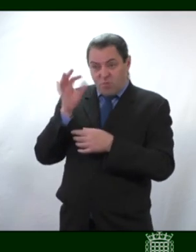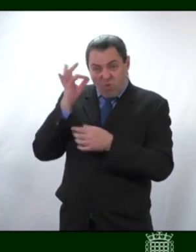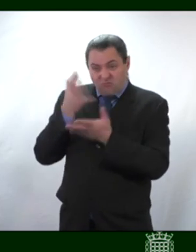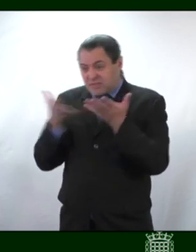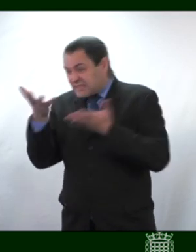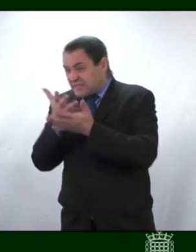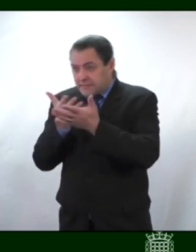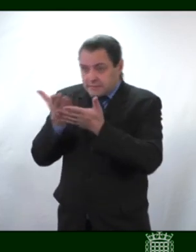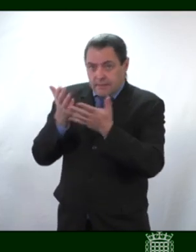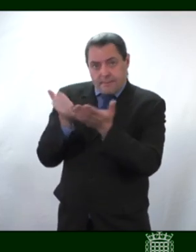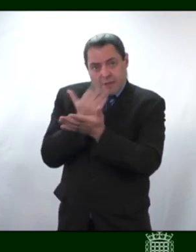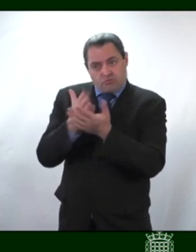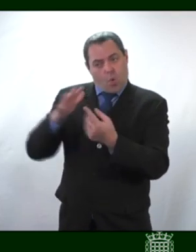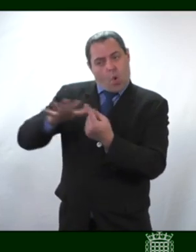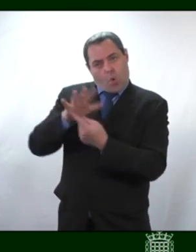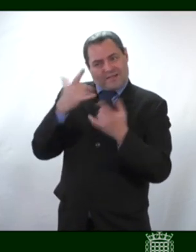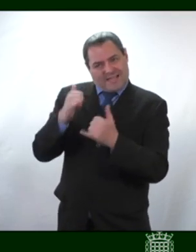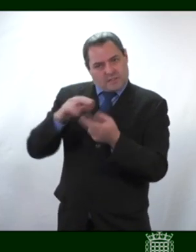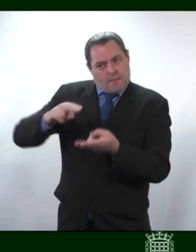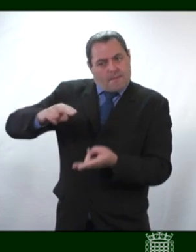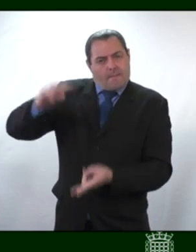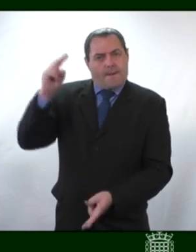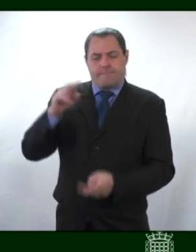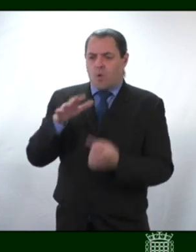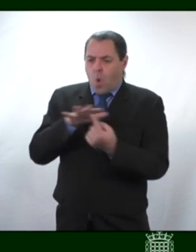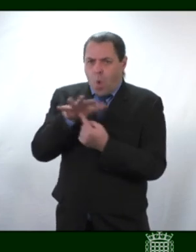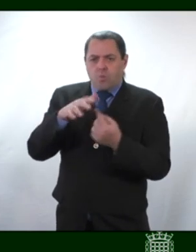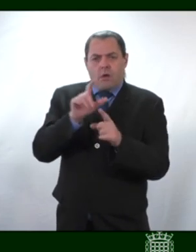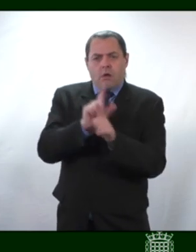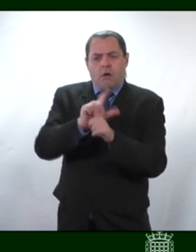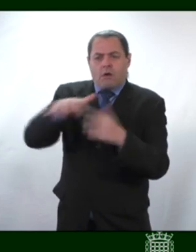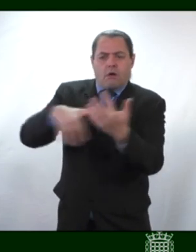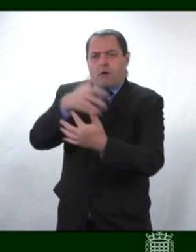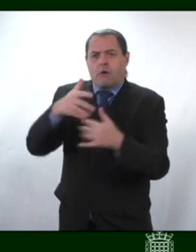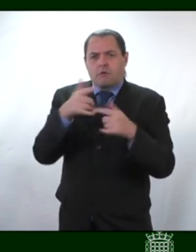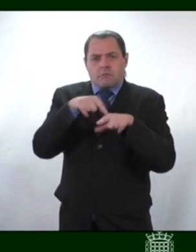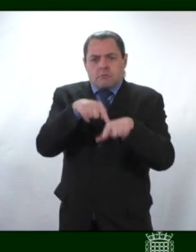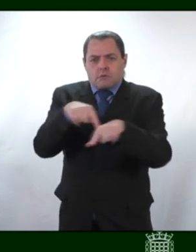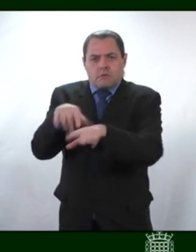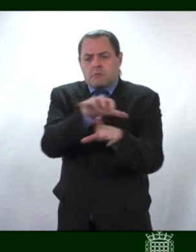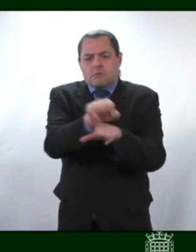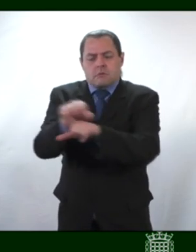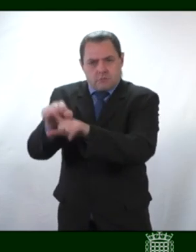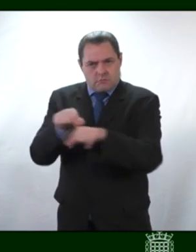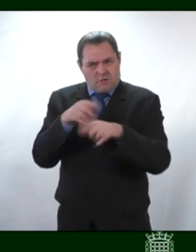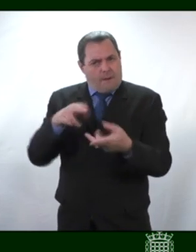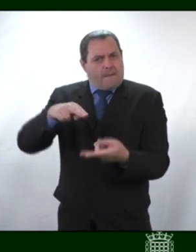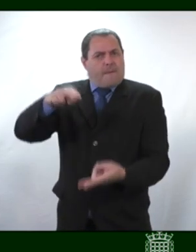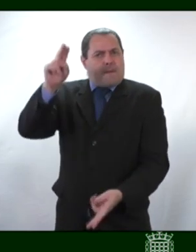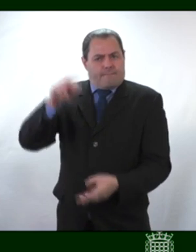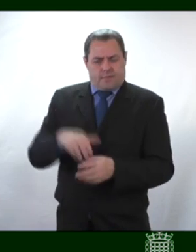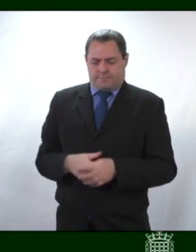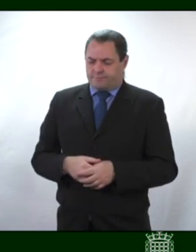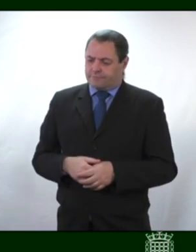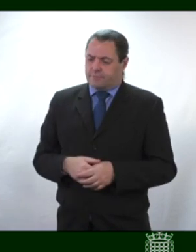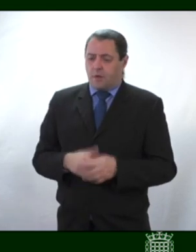tracing. Over the last 10 days, we've sought to reach an agreement with local leaders, and unfortunately, we were